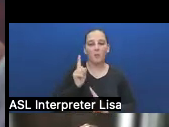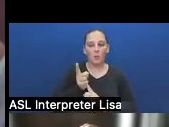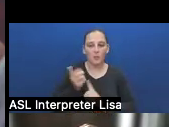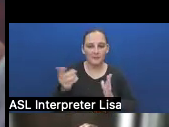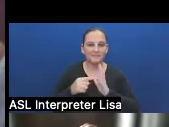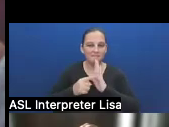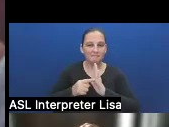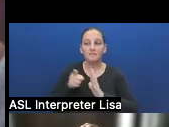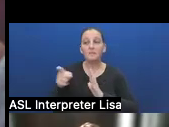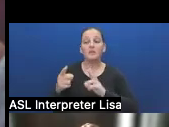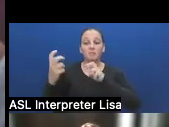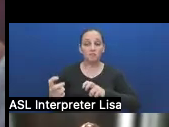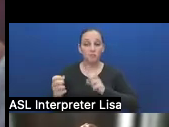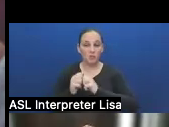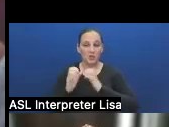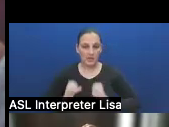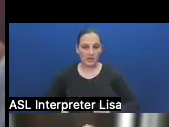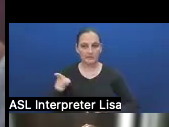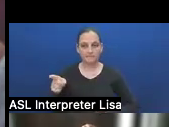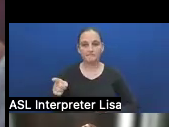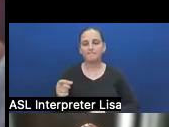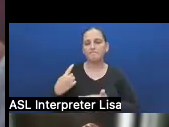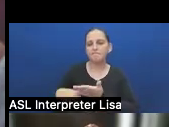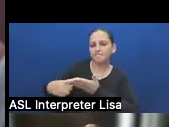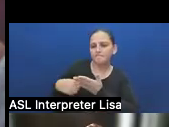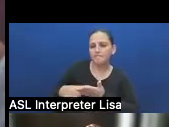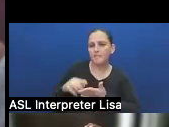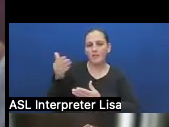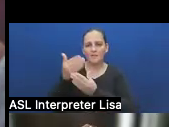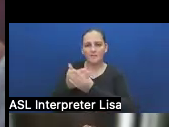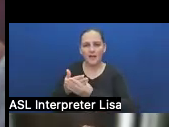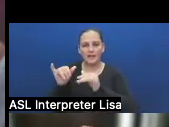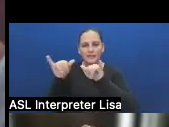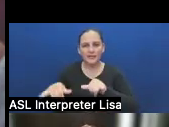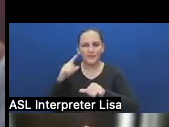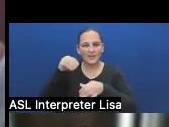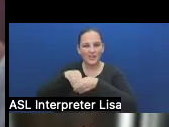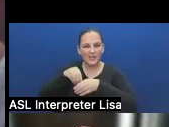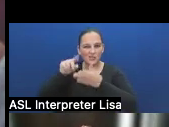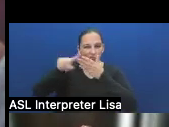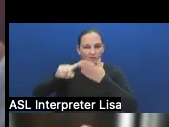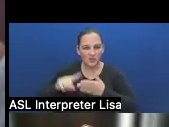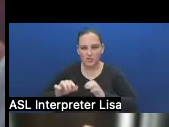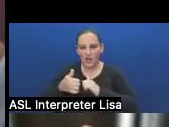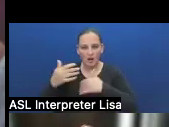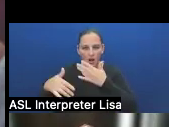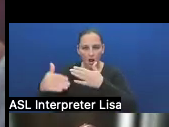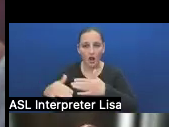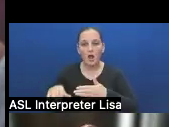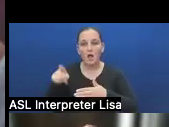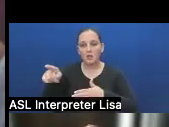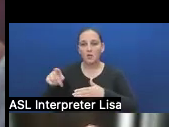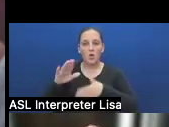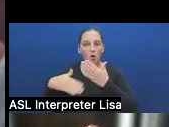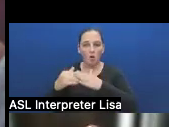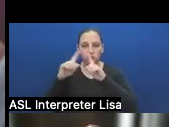were talking about how their file system for internal investigations works. And they're all inaccessible scanned documents,